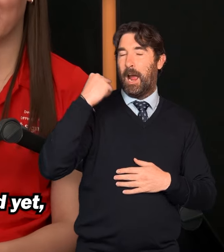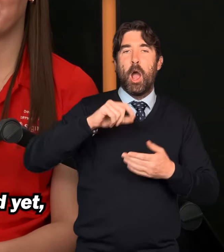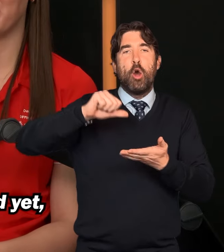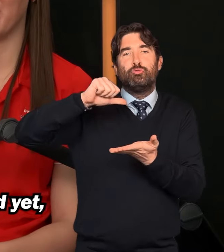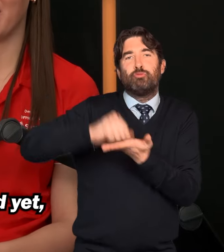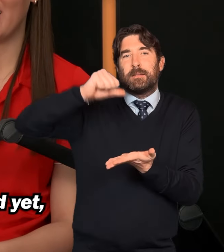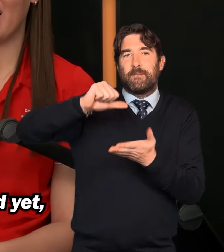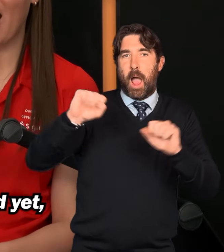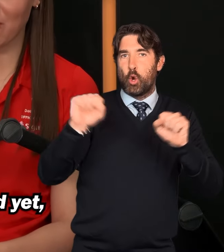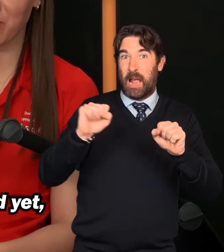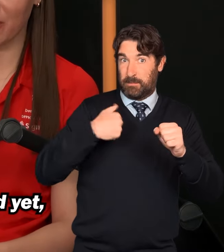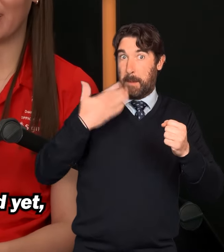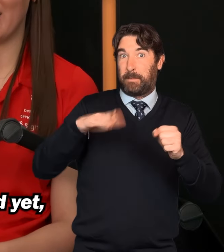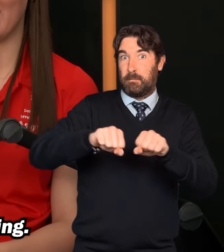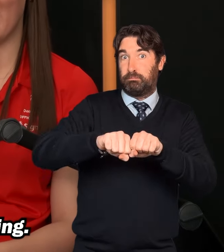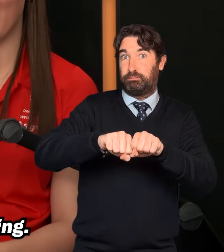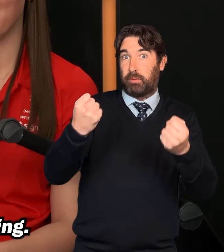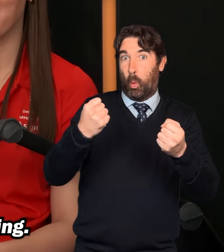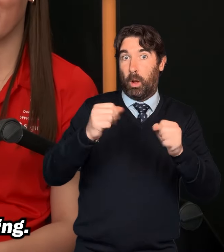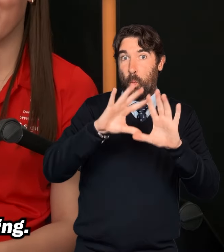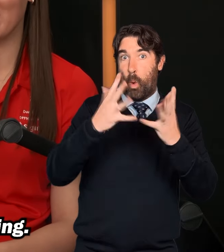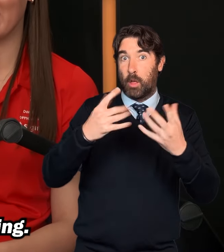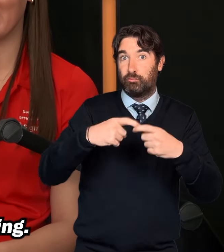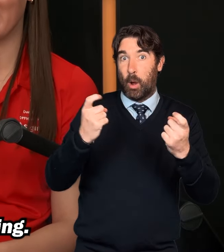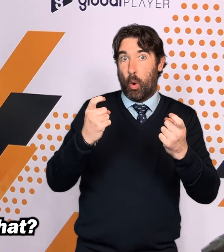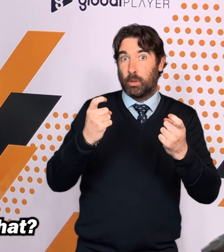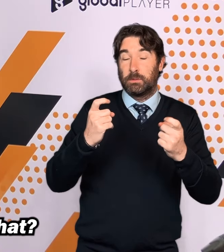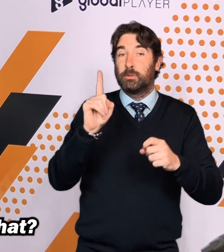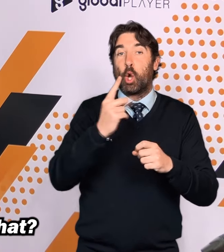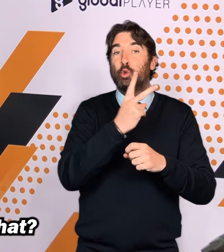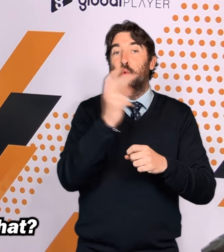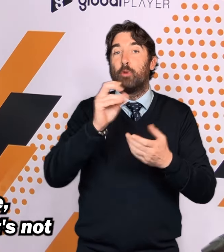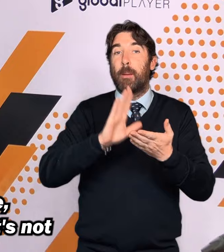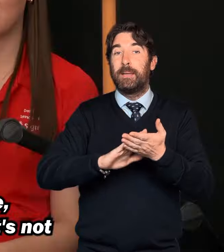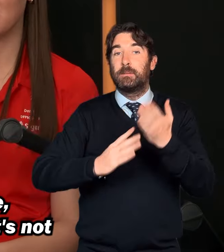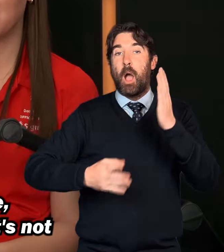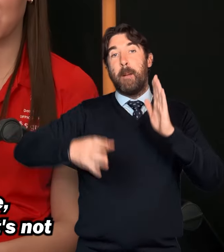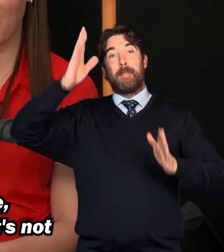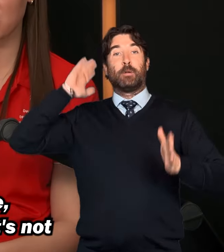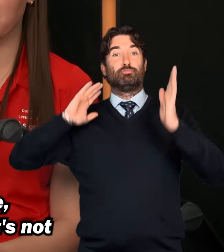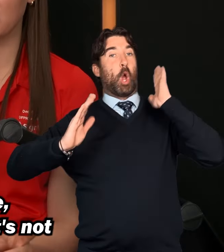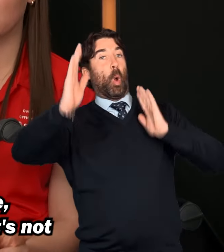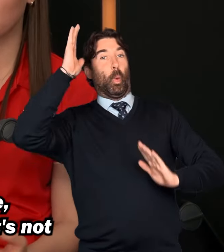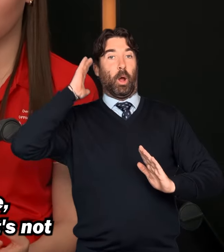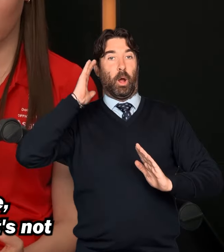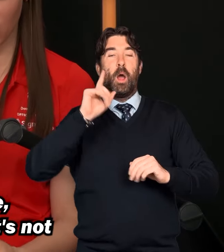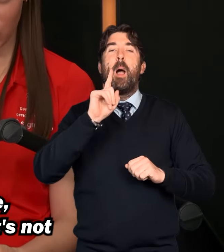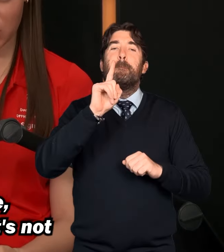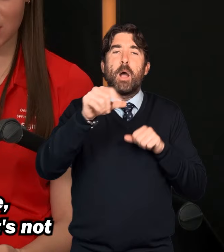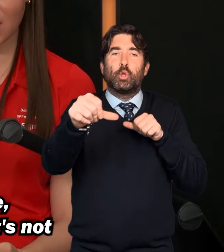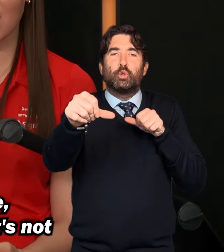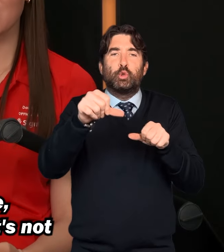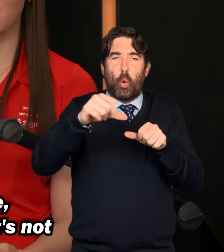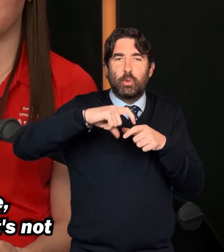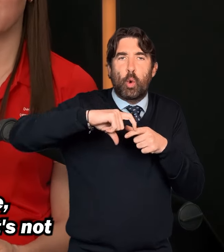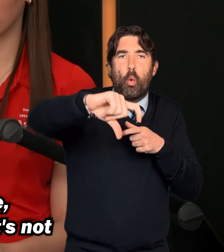yet, but I have broken it. Yeah, it'd be really amazing. Which world record was that for? It's the 200 backstroke, but it's a short